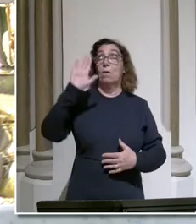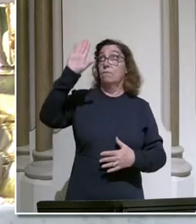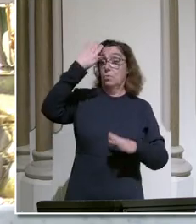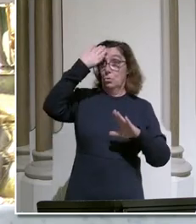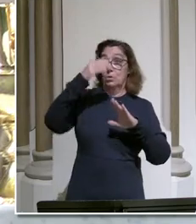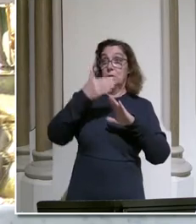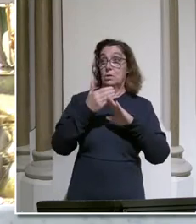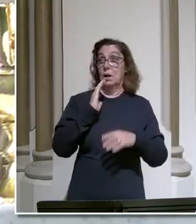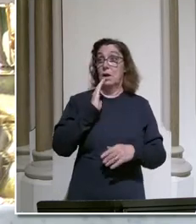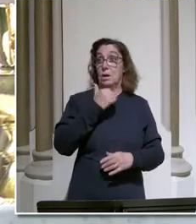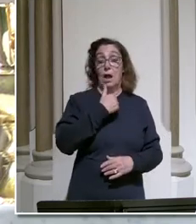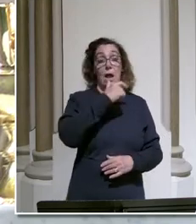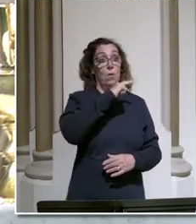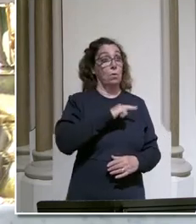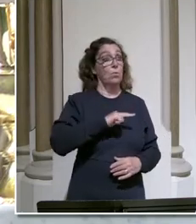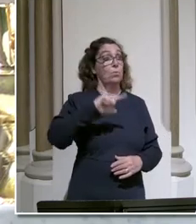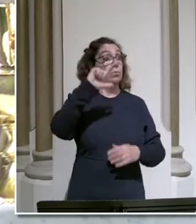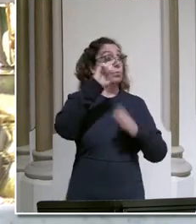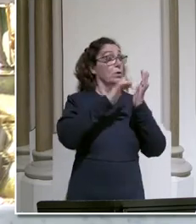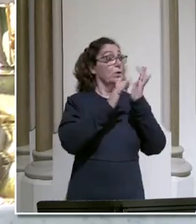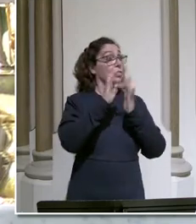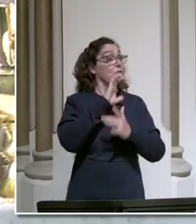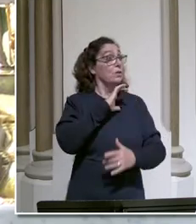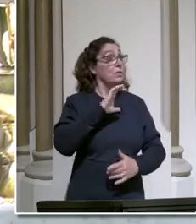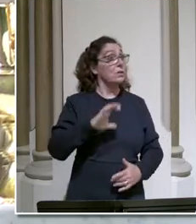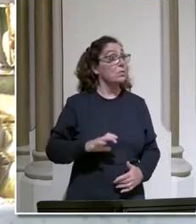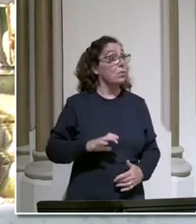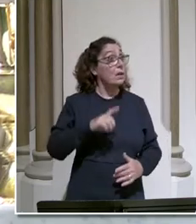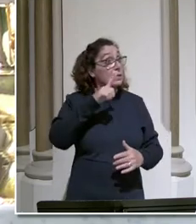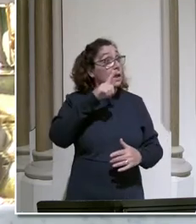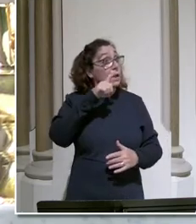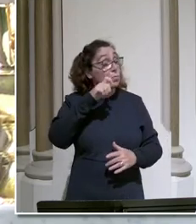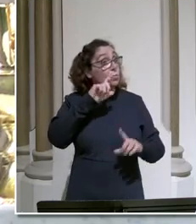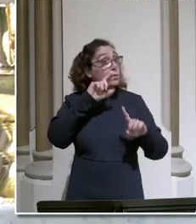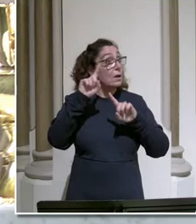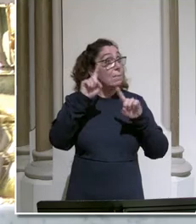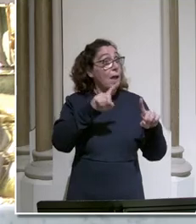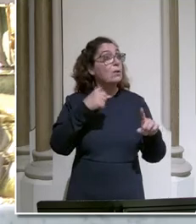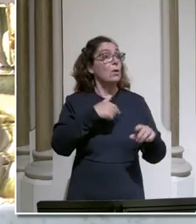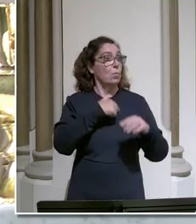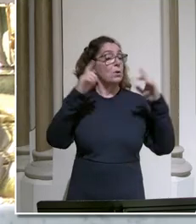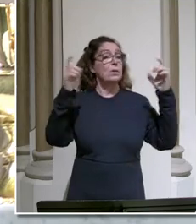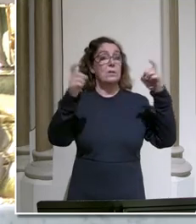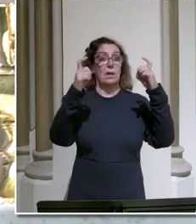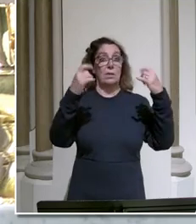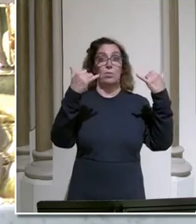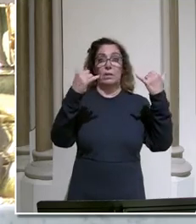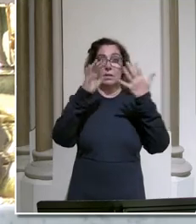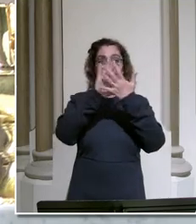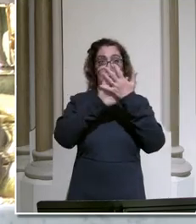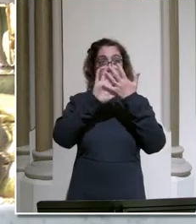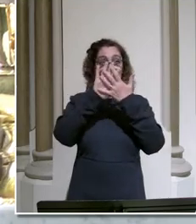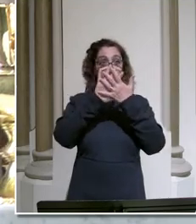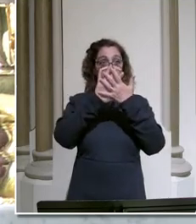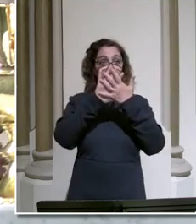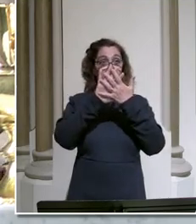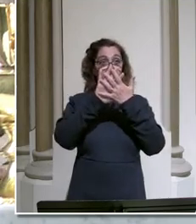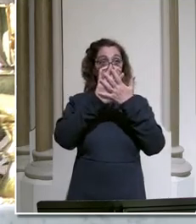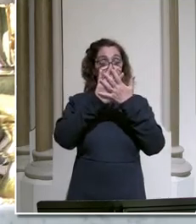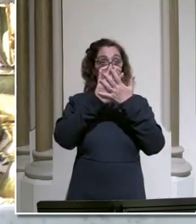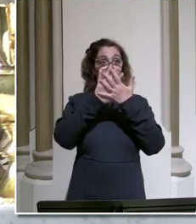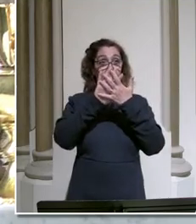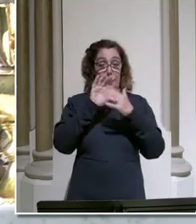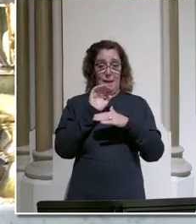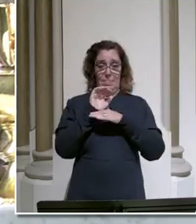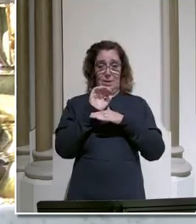Son, our Lord Jesus Christ, at whose command we celebrate these mysteries. For on